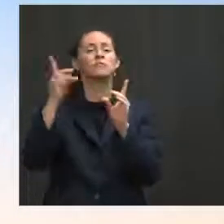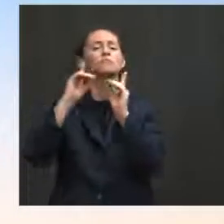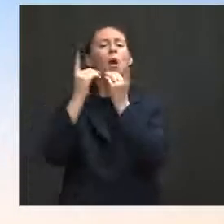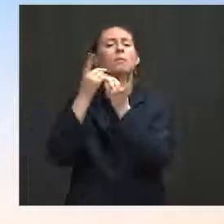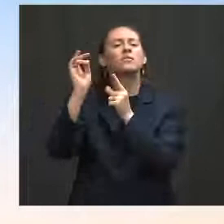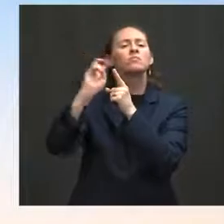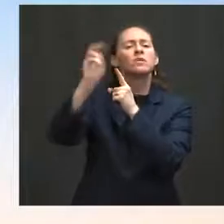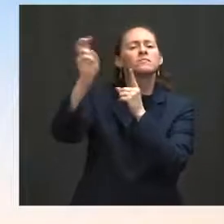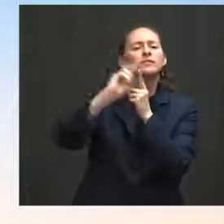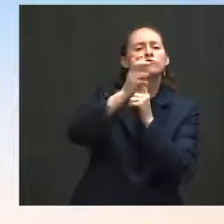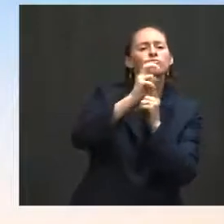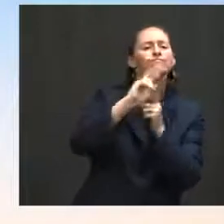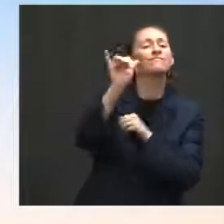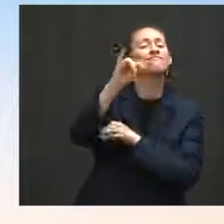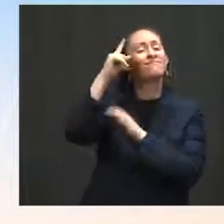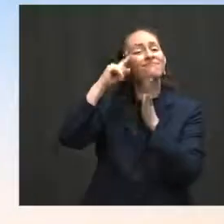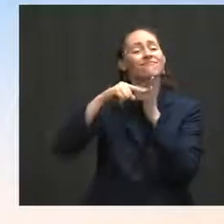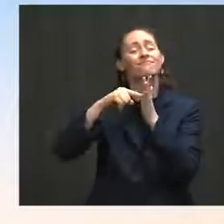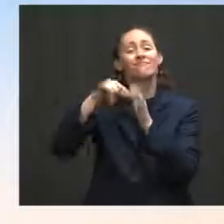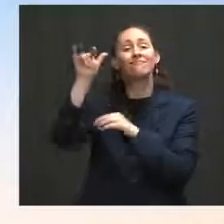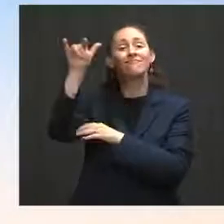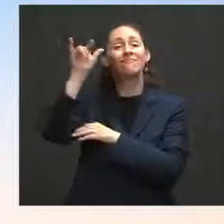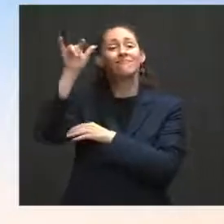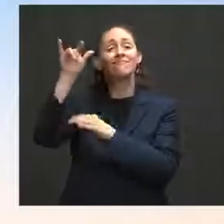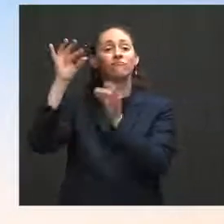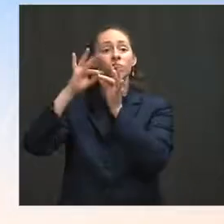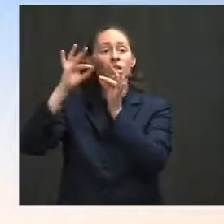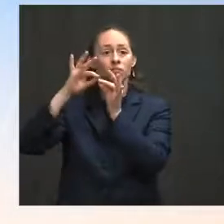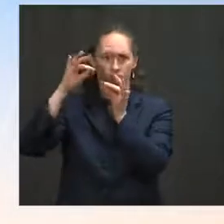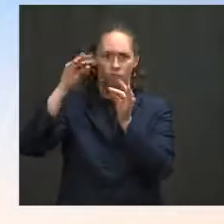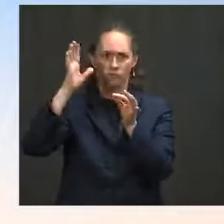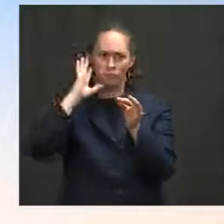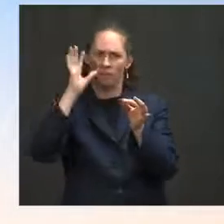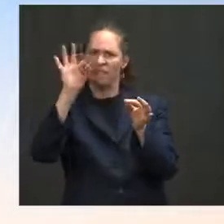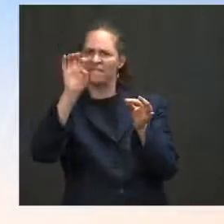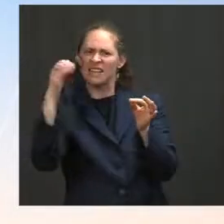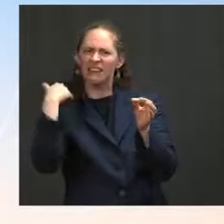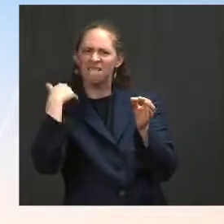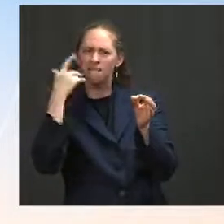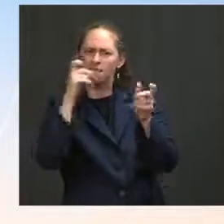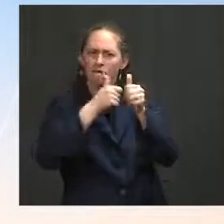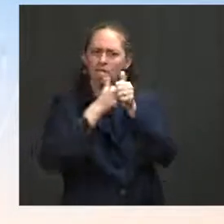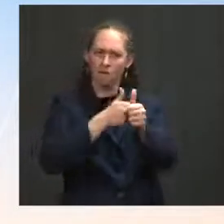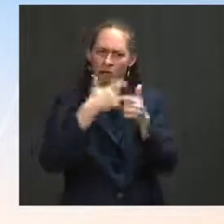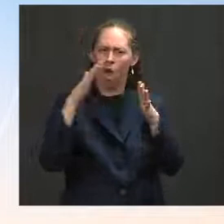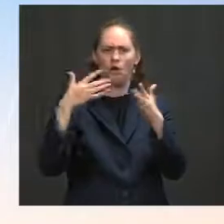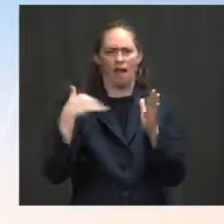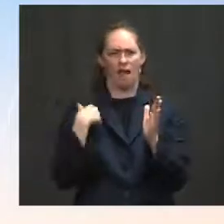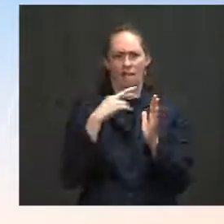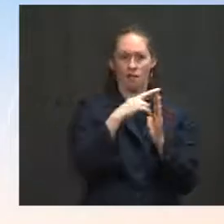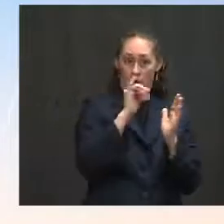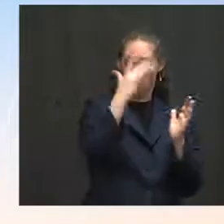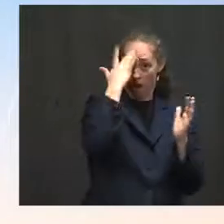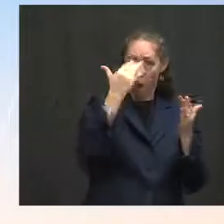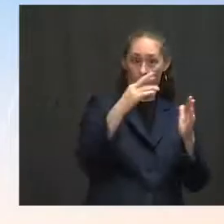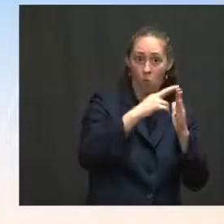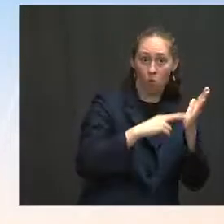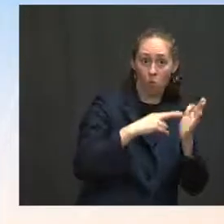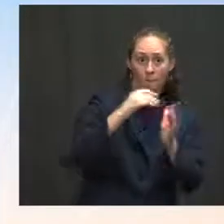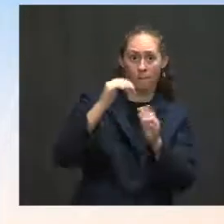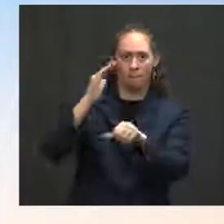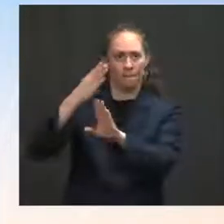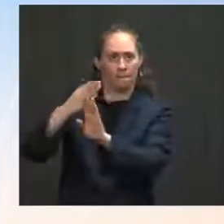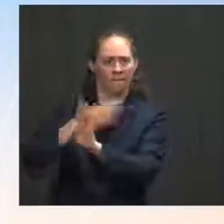next Tuesday? How much of this is sort of pre-staged versus starting at the beginning of the process?